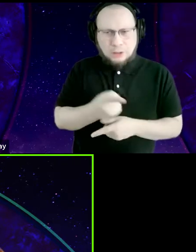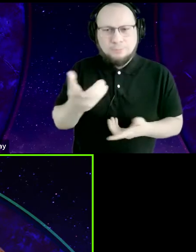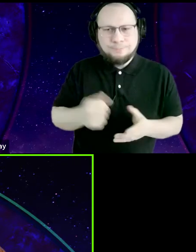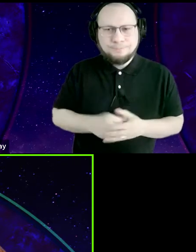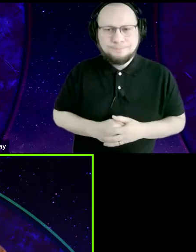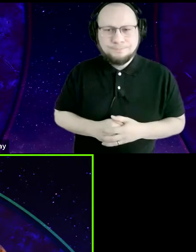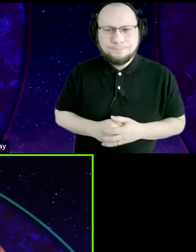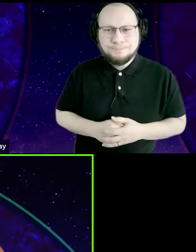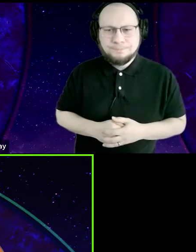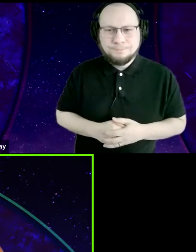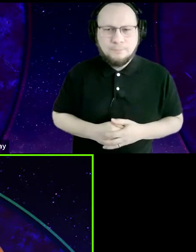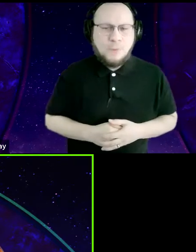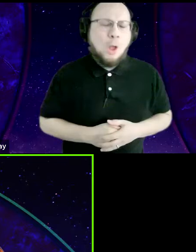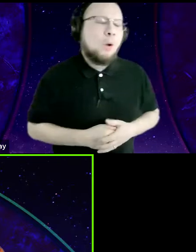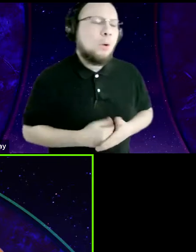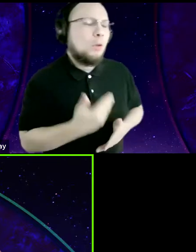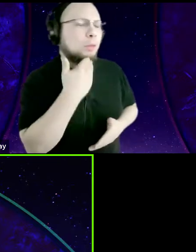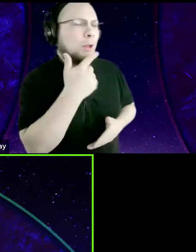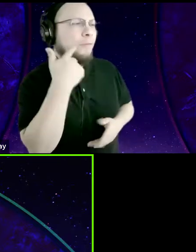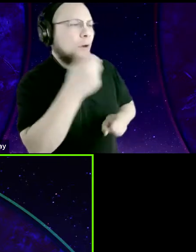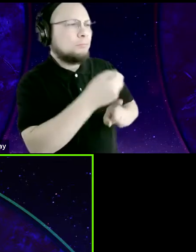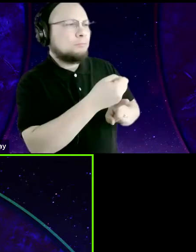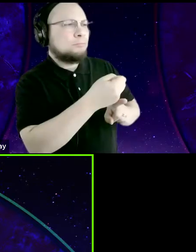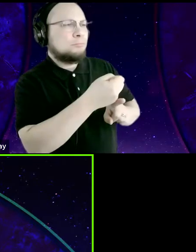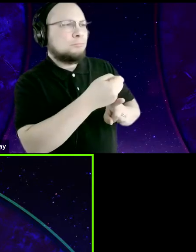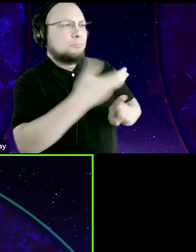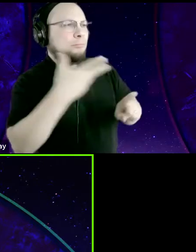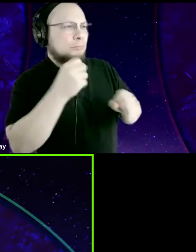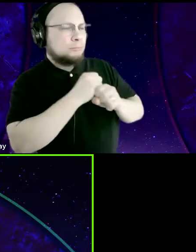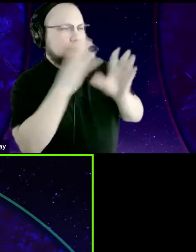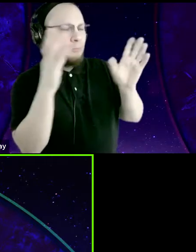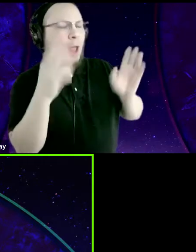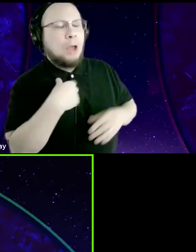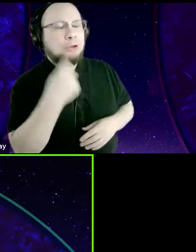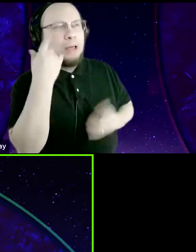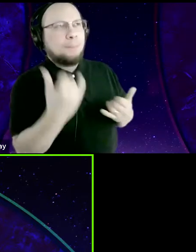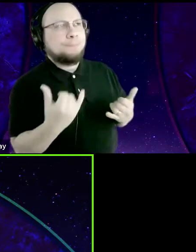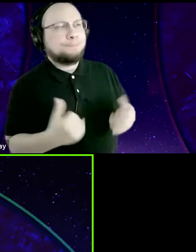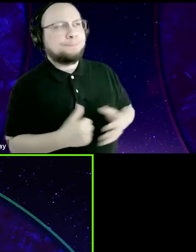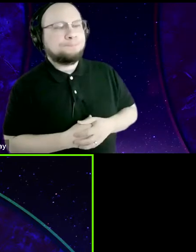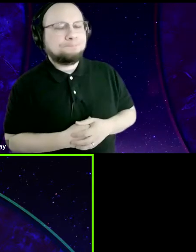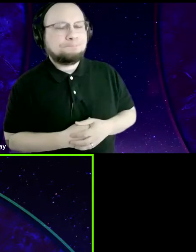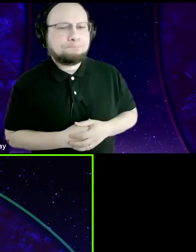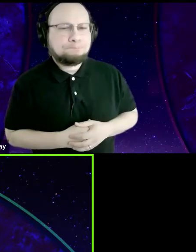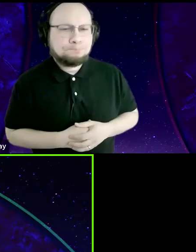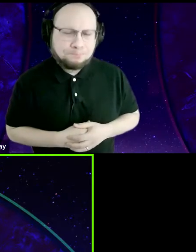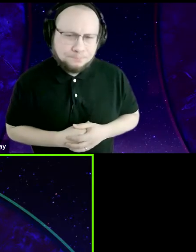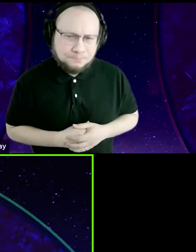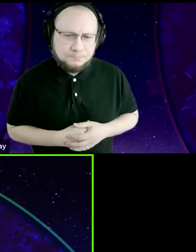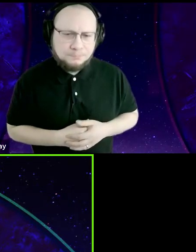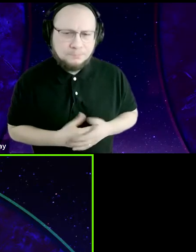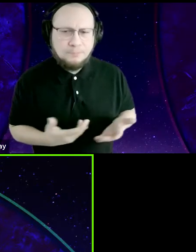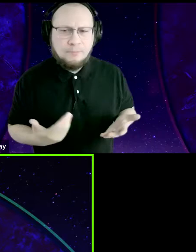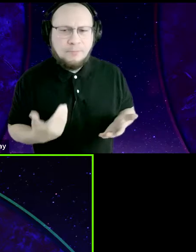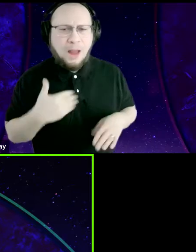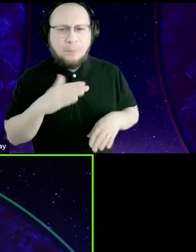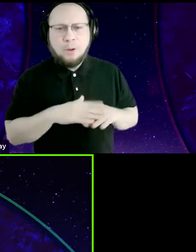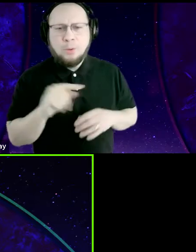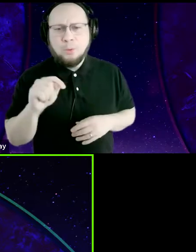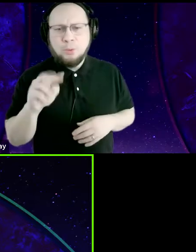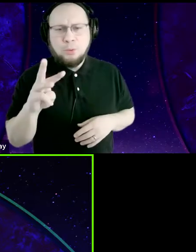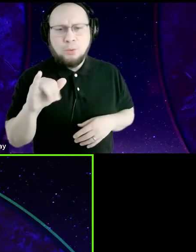for helping me understand that differently. Yeah. So something I think, I'm on Twitter a lot.